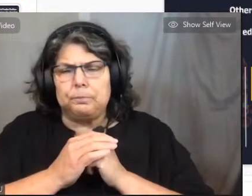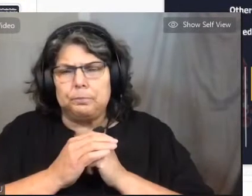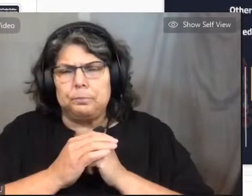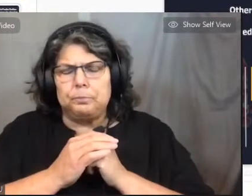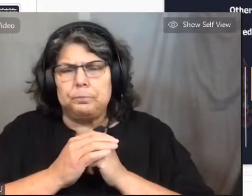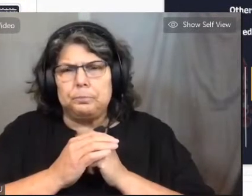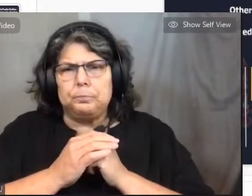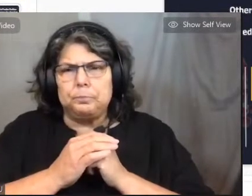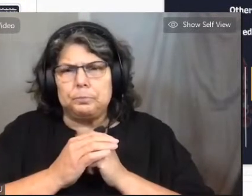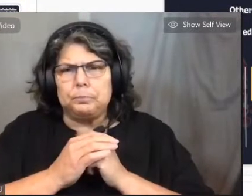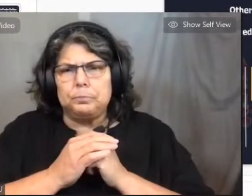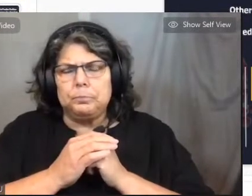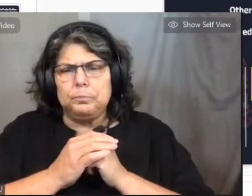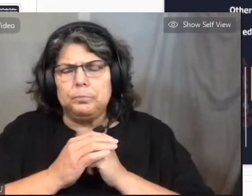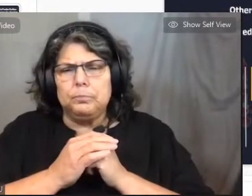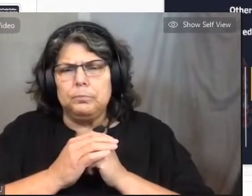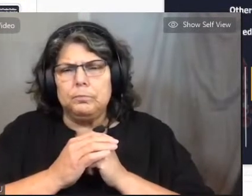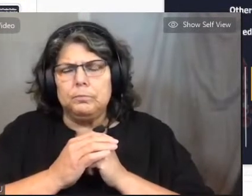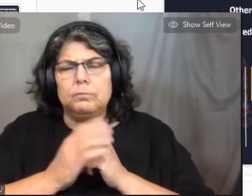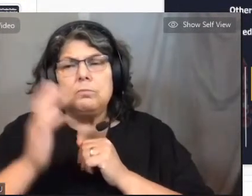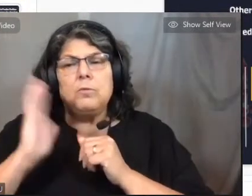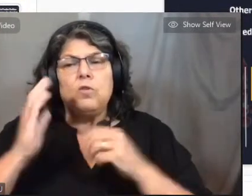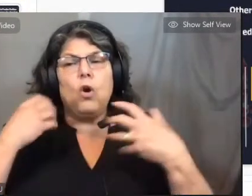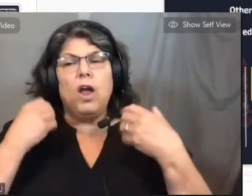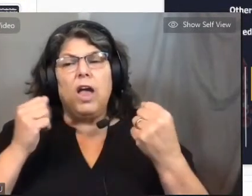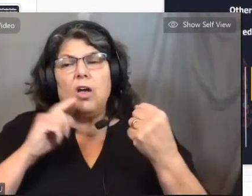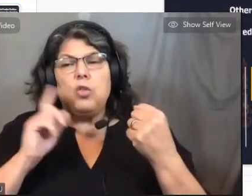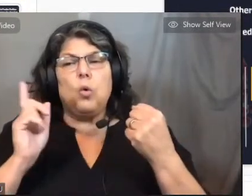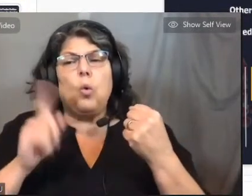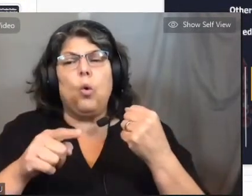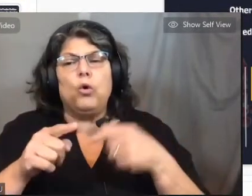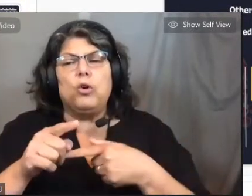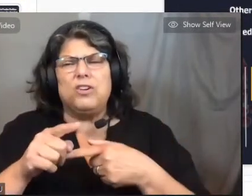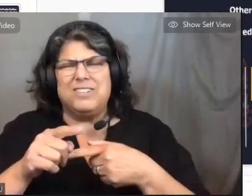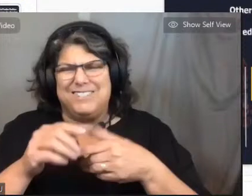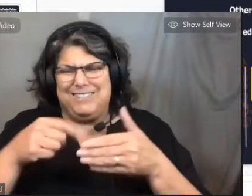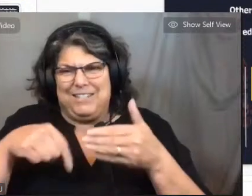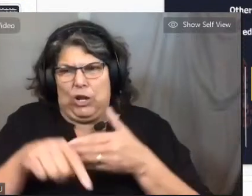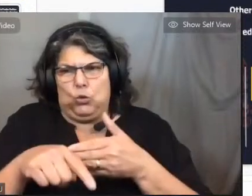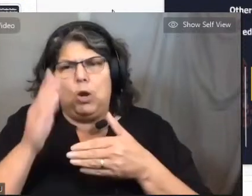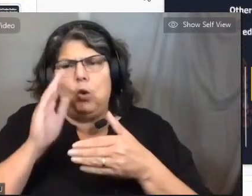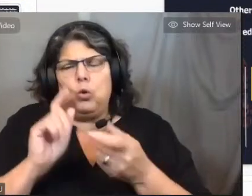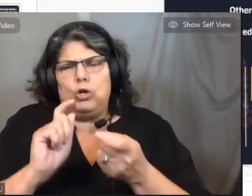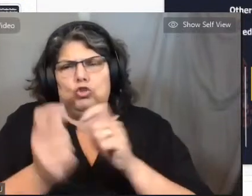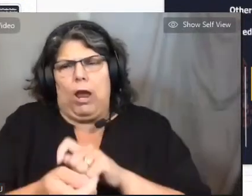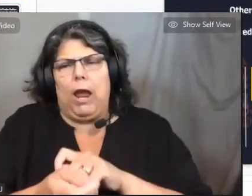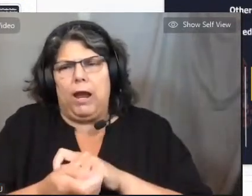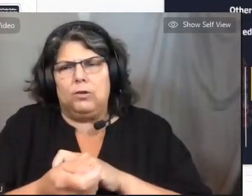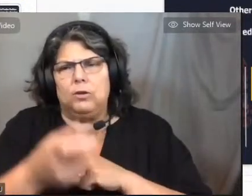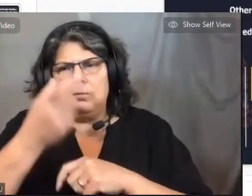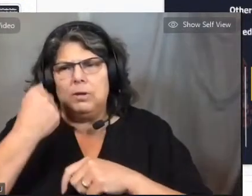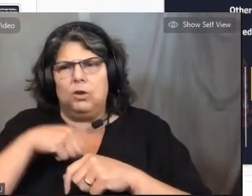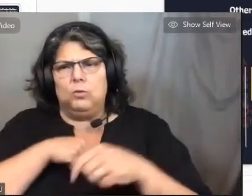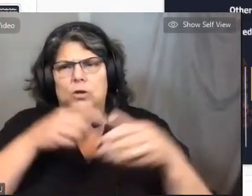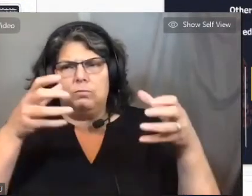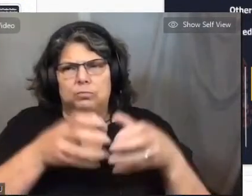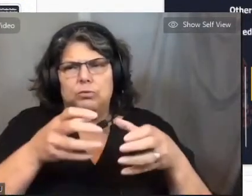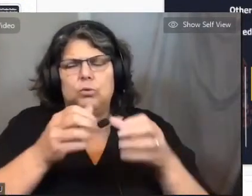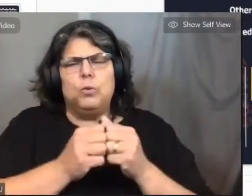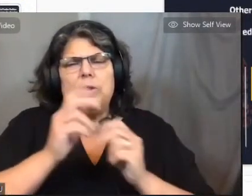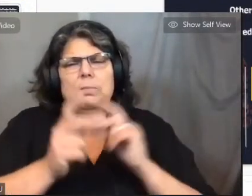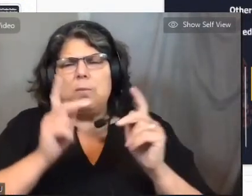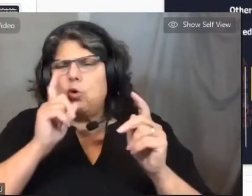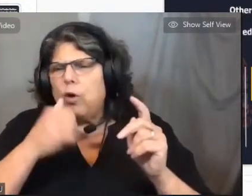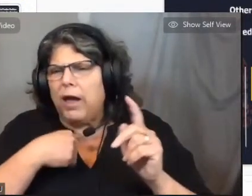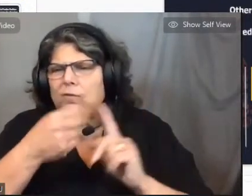revising some orders come next week after having met with the leaders of our lodging industry, and that will